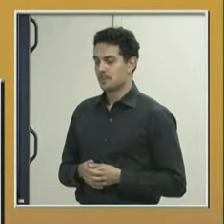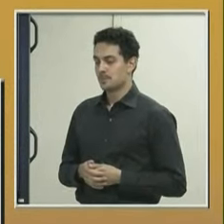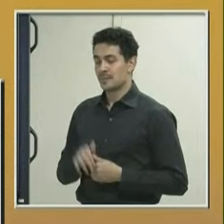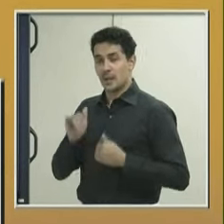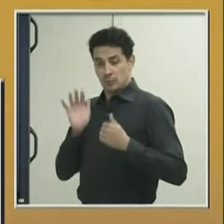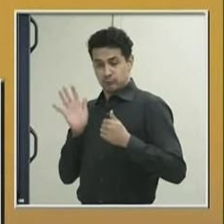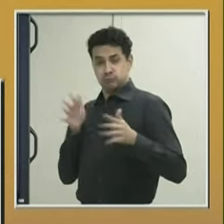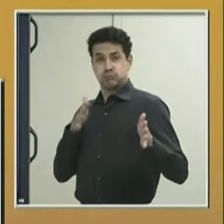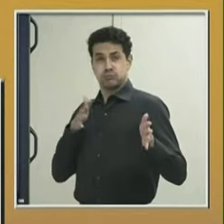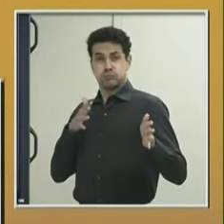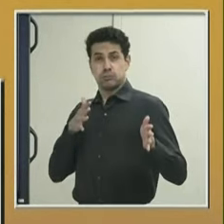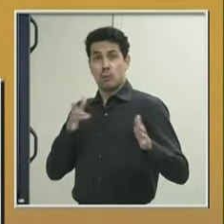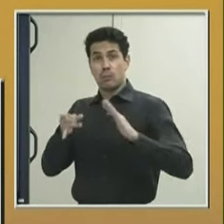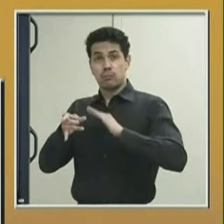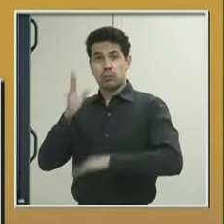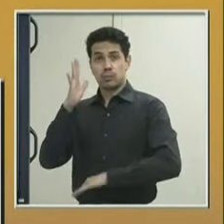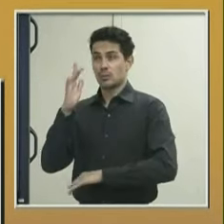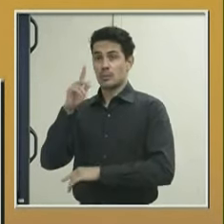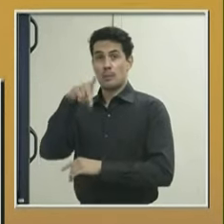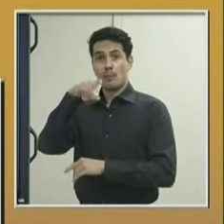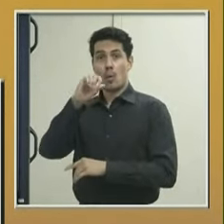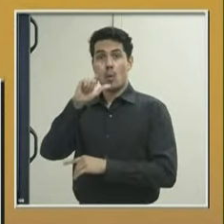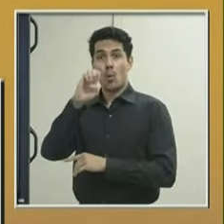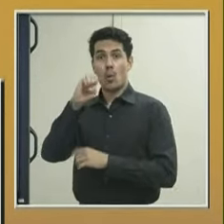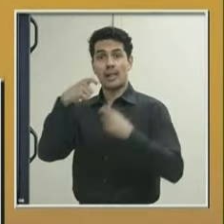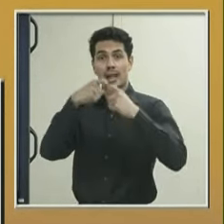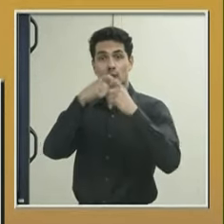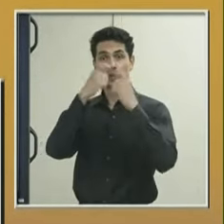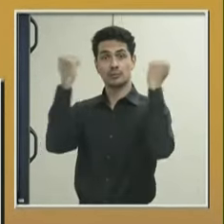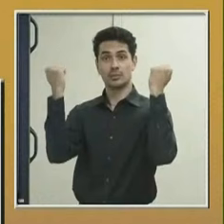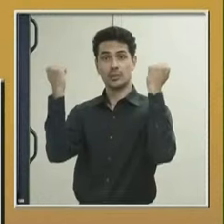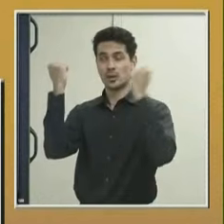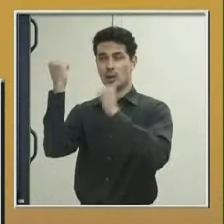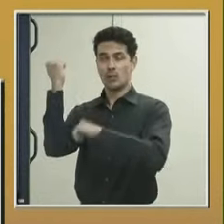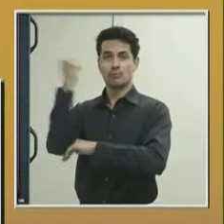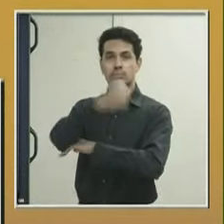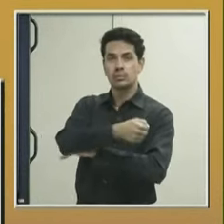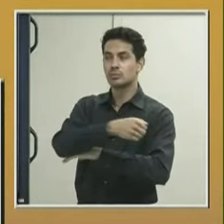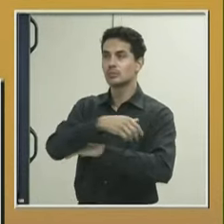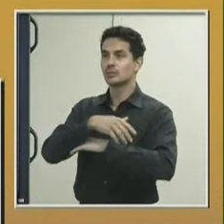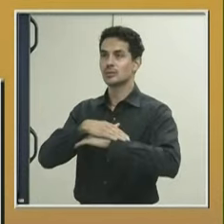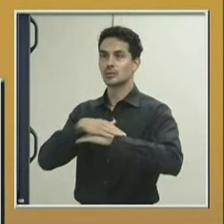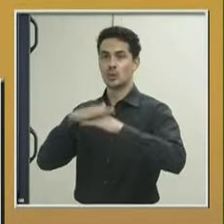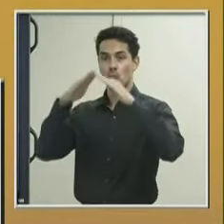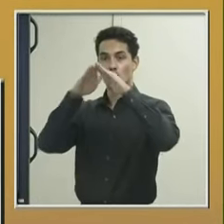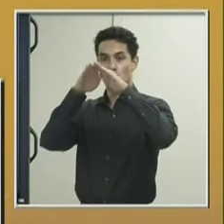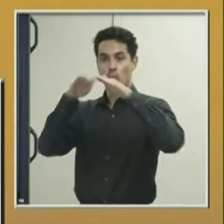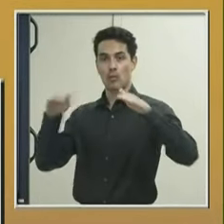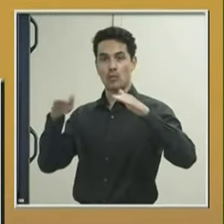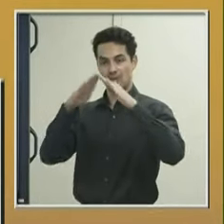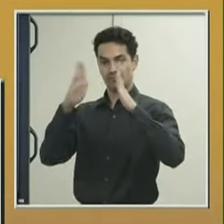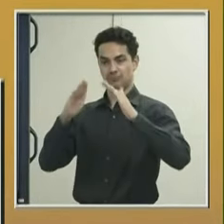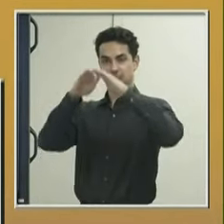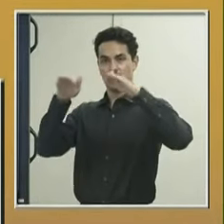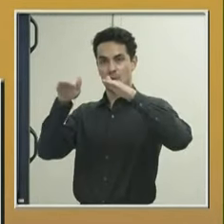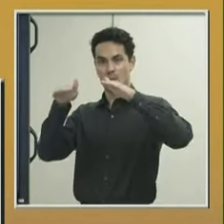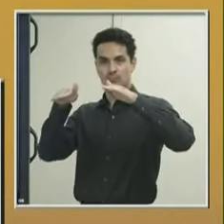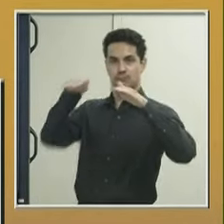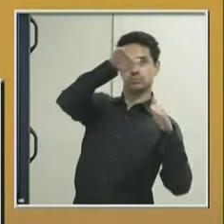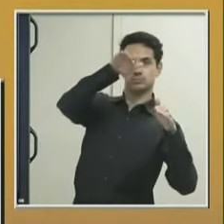topple utility poles, trees, rip roofs off of structures, and they